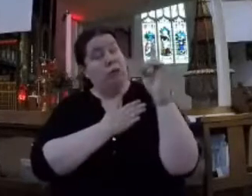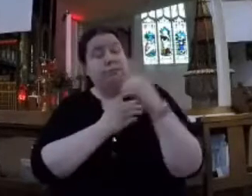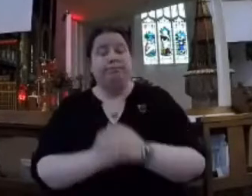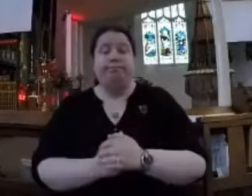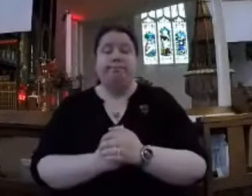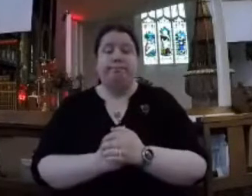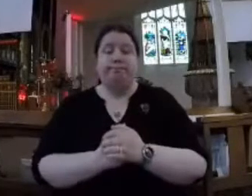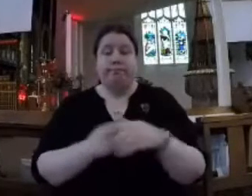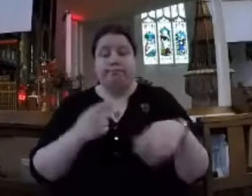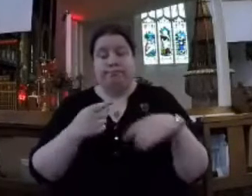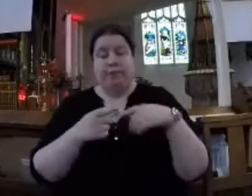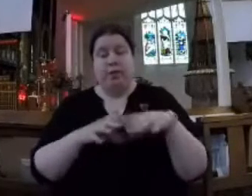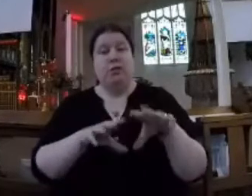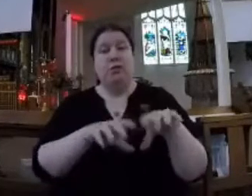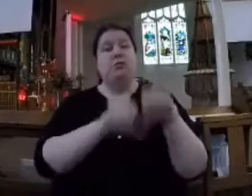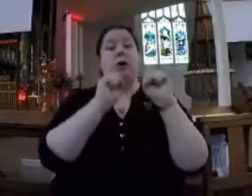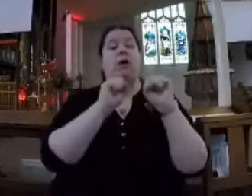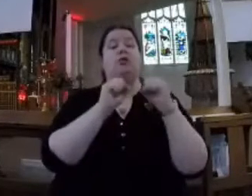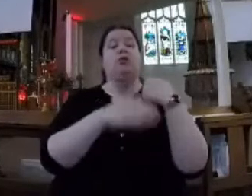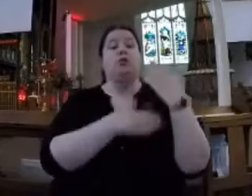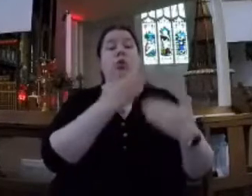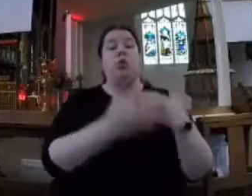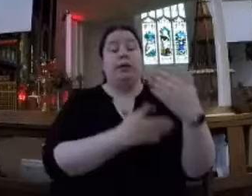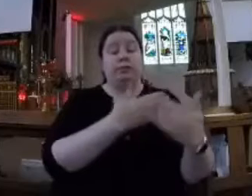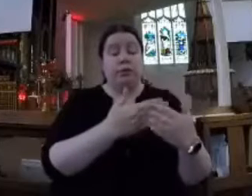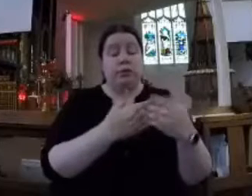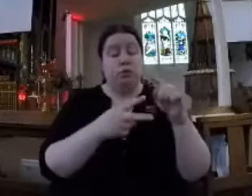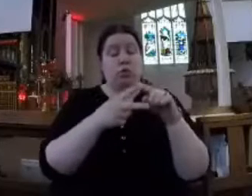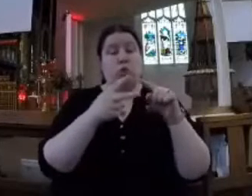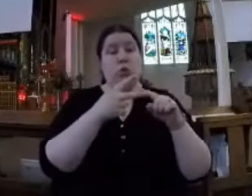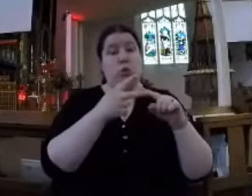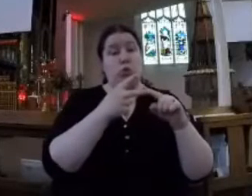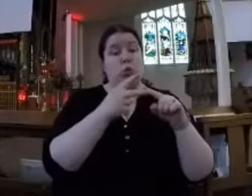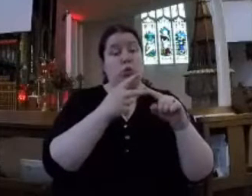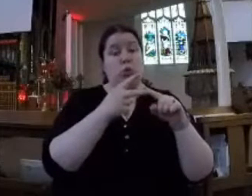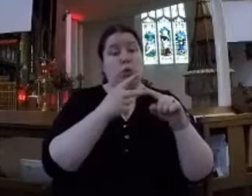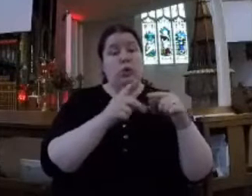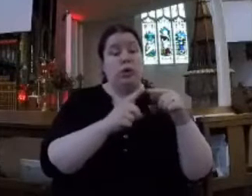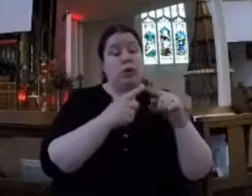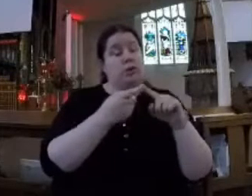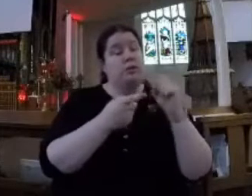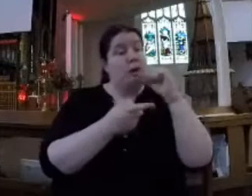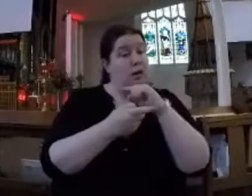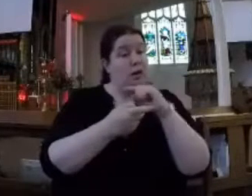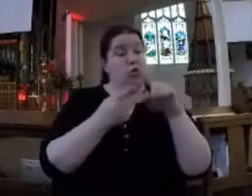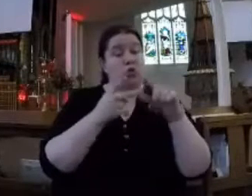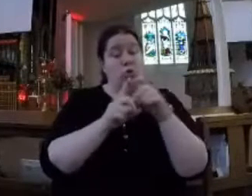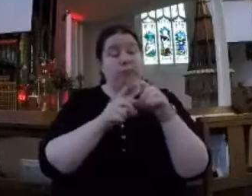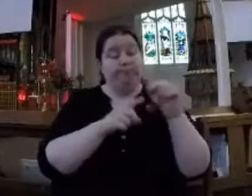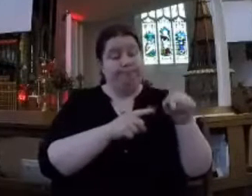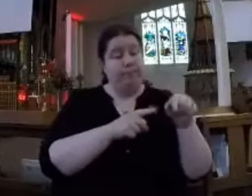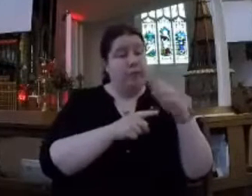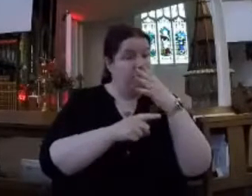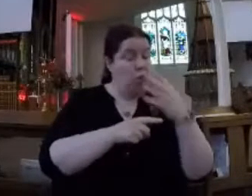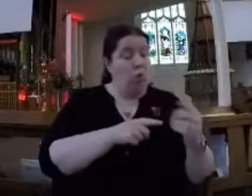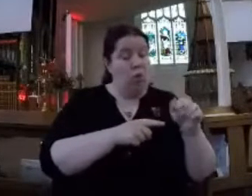and end with a tale of 2 siblings. Solomon, my 4-year-old, is